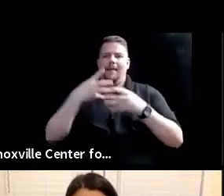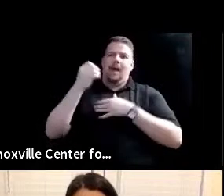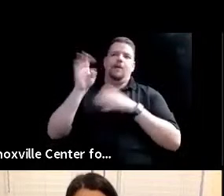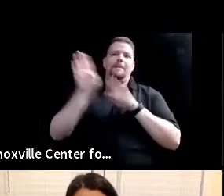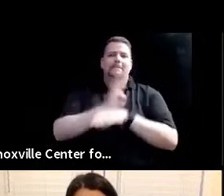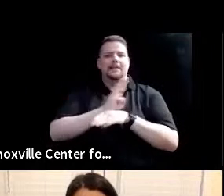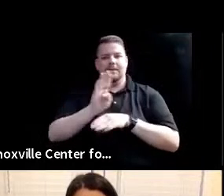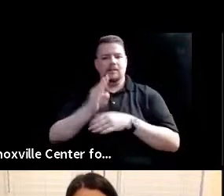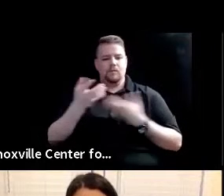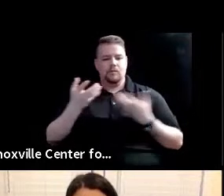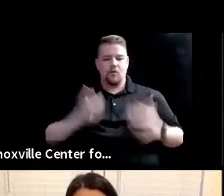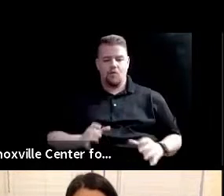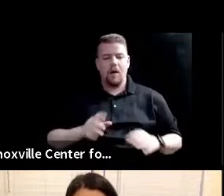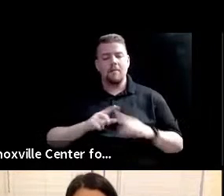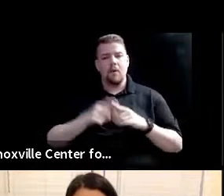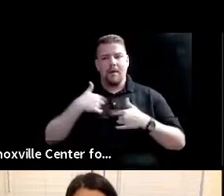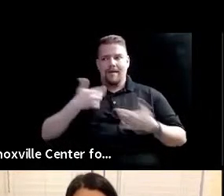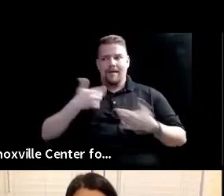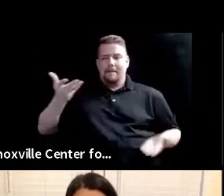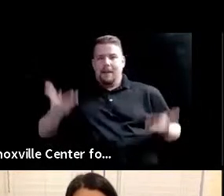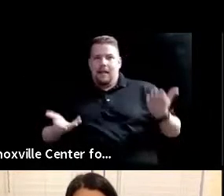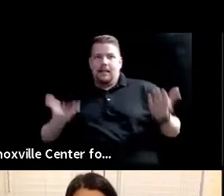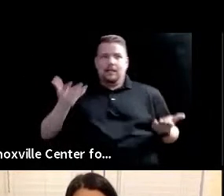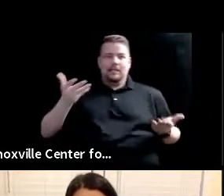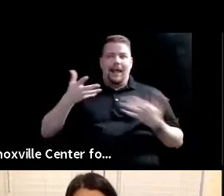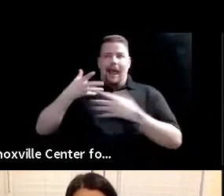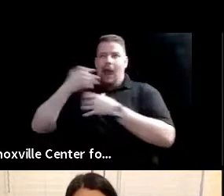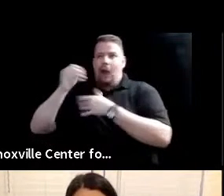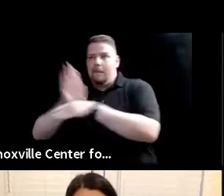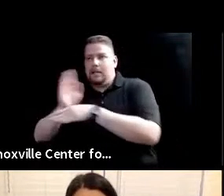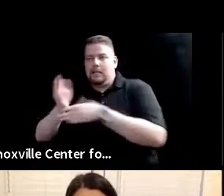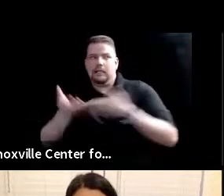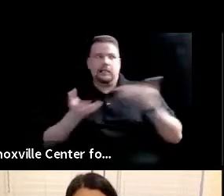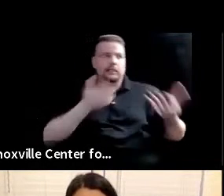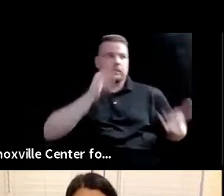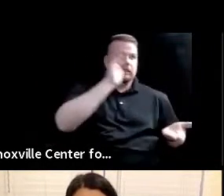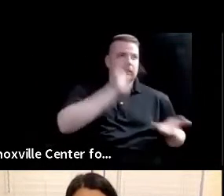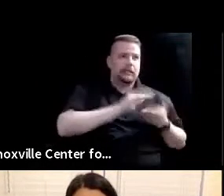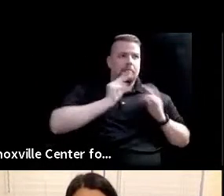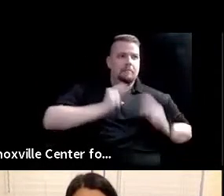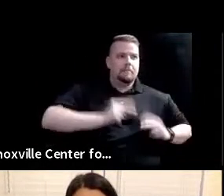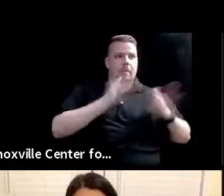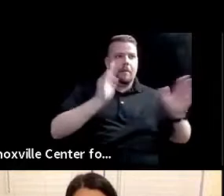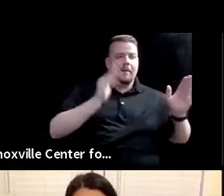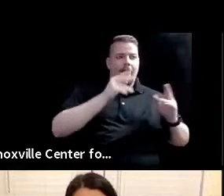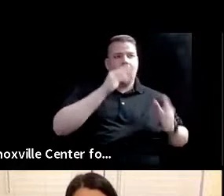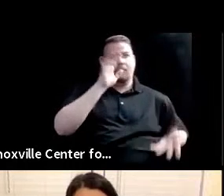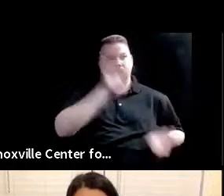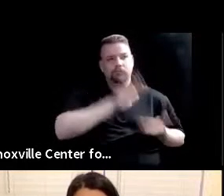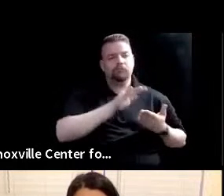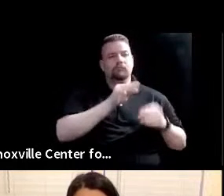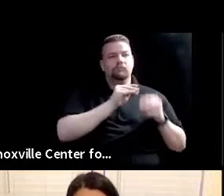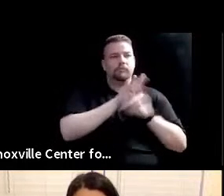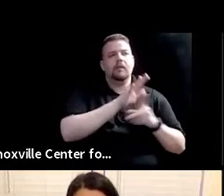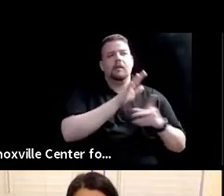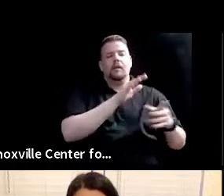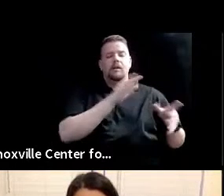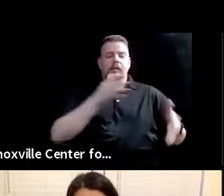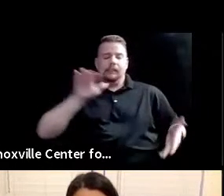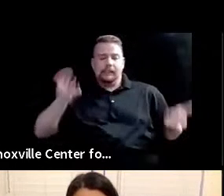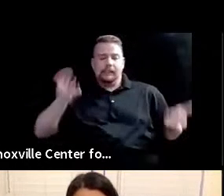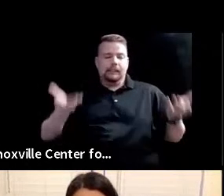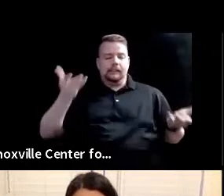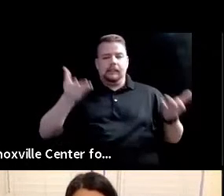we've got to balance it with a public health need to try to decrease that mobility and meeting in